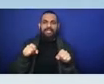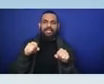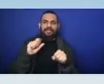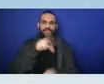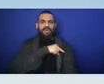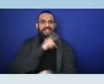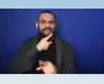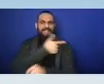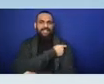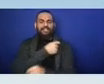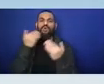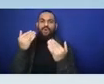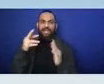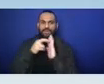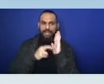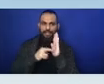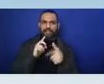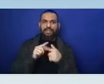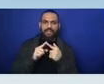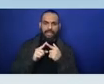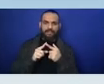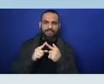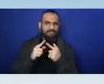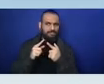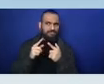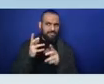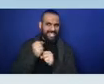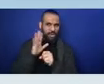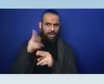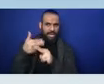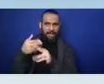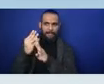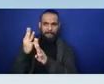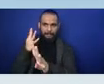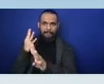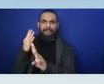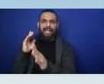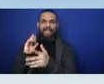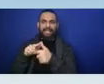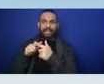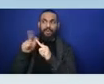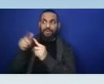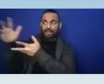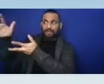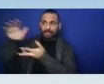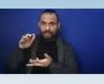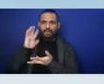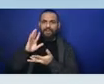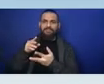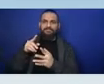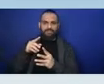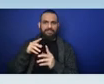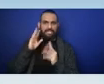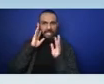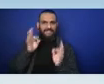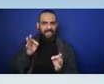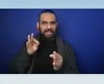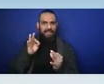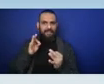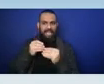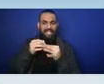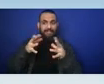queue. But if you're, for an example, a younger teacher that doesn't have a health condition, now with this new directive,